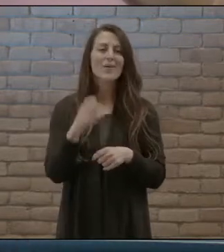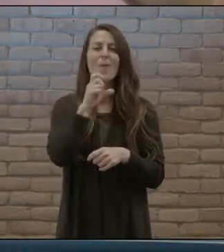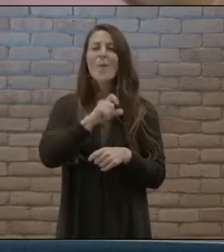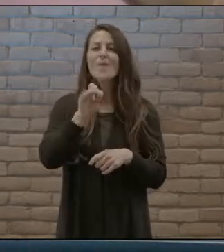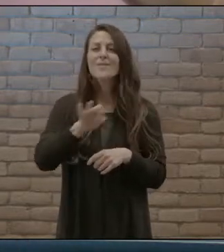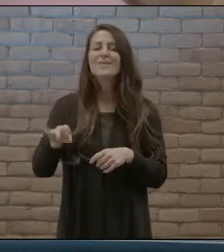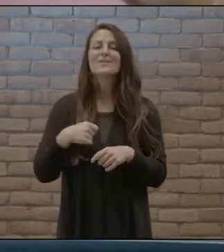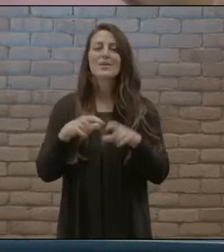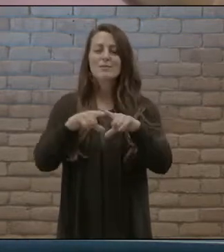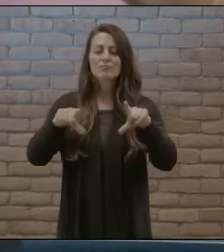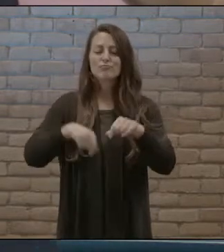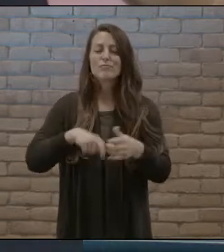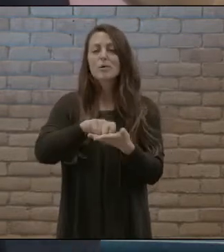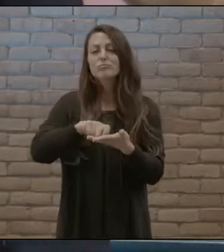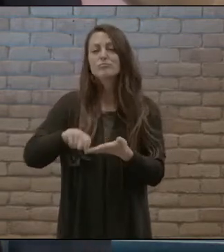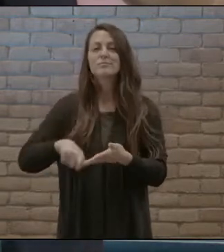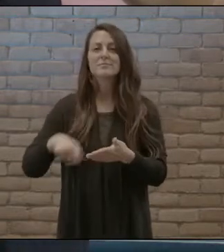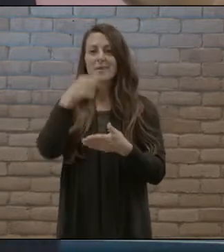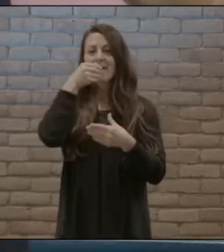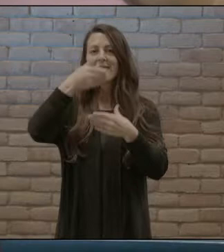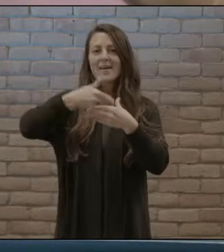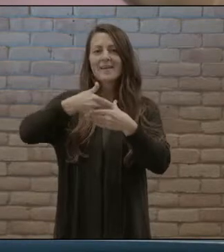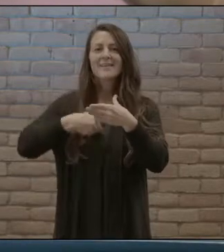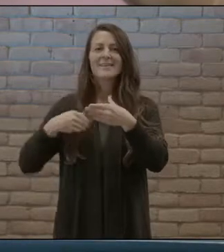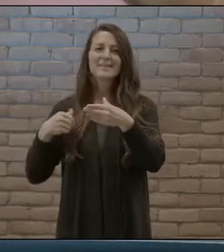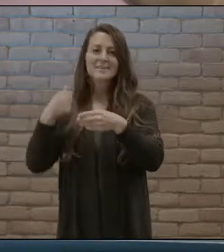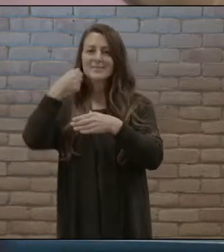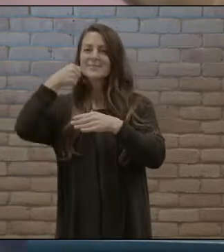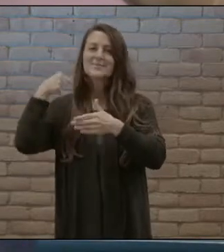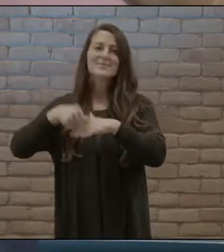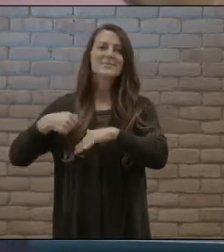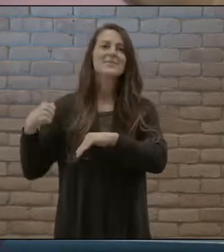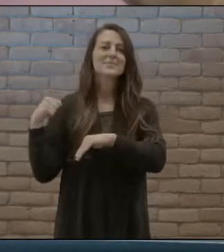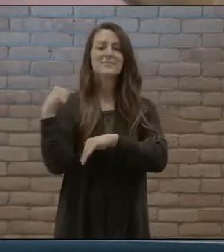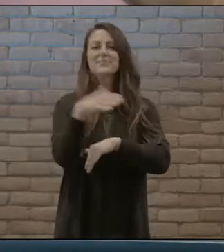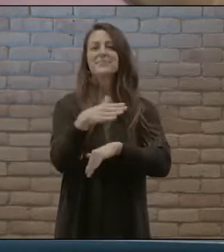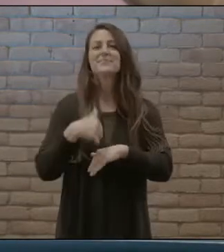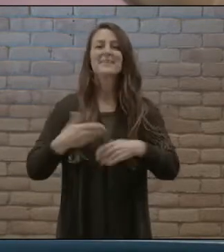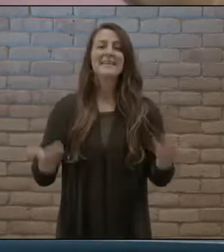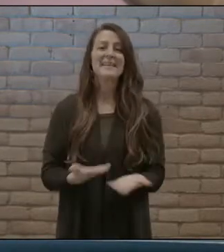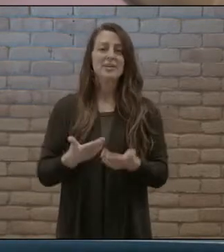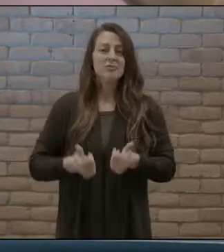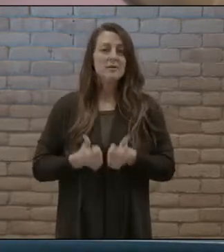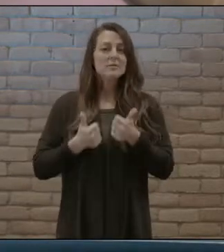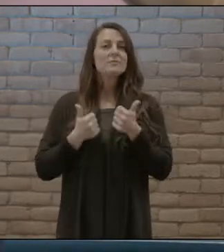campus and our main office at 7380 Afton Road, Woodbury, Minnesota,